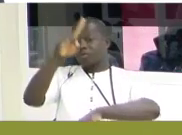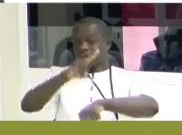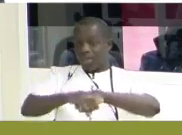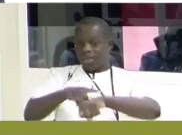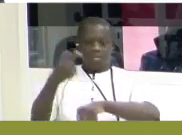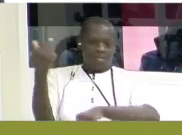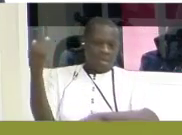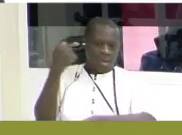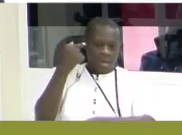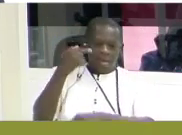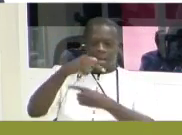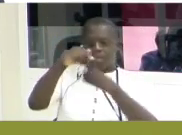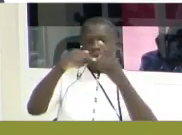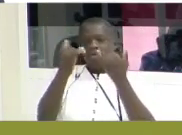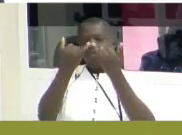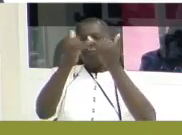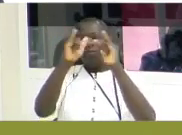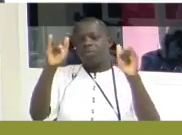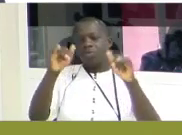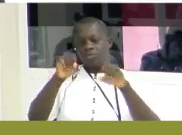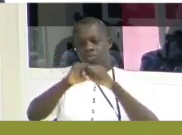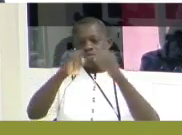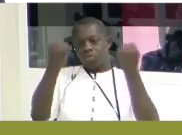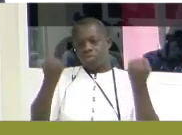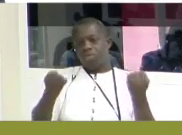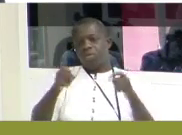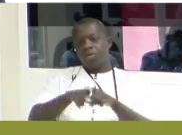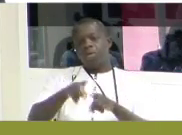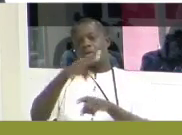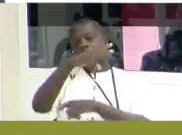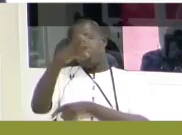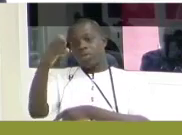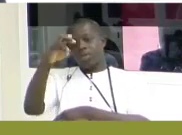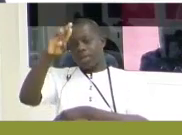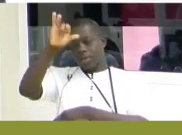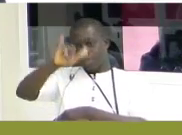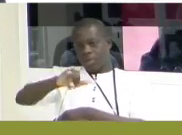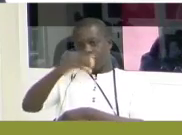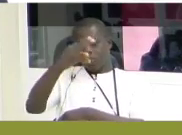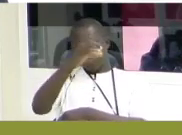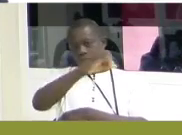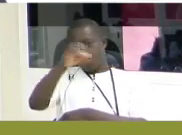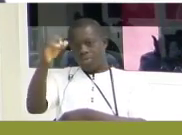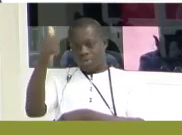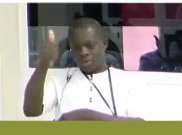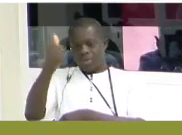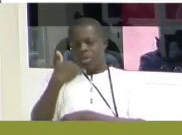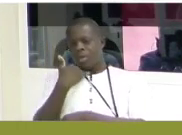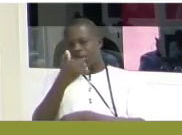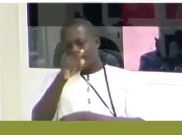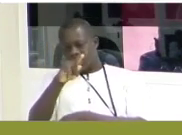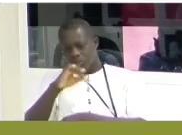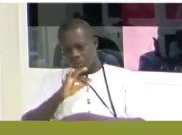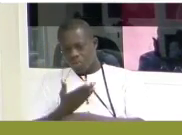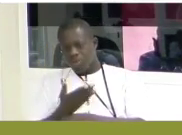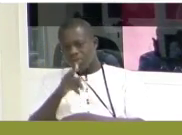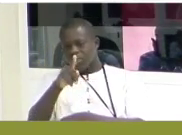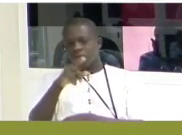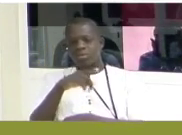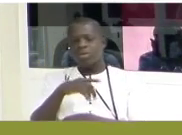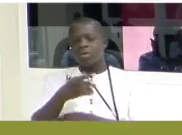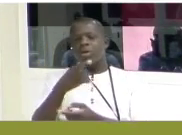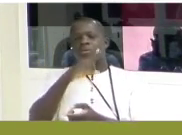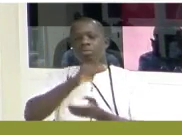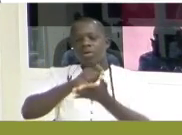that 20th of May 2006. Then I asked Fatuma, what was Pandiri writing about the freedom